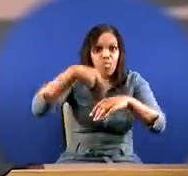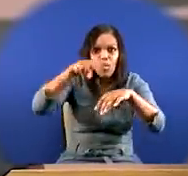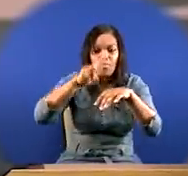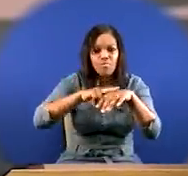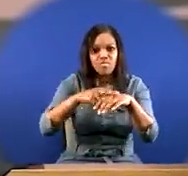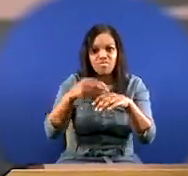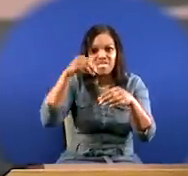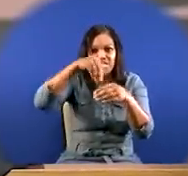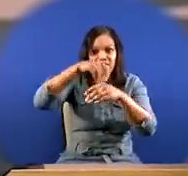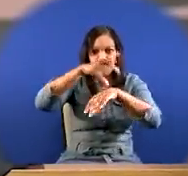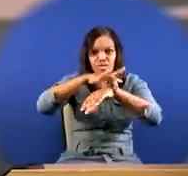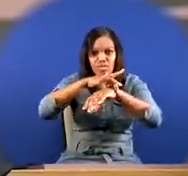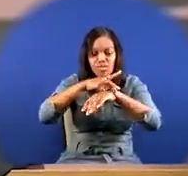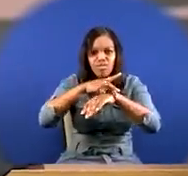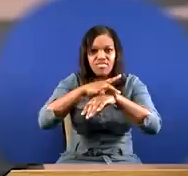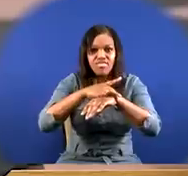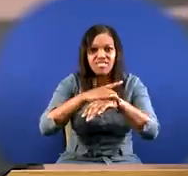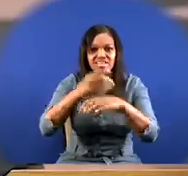preternatural darkness